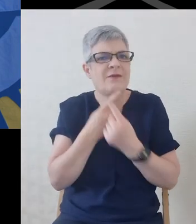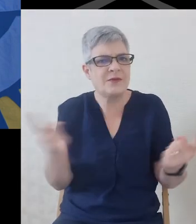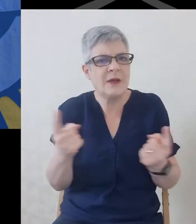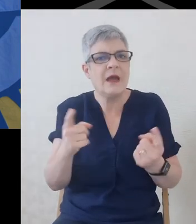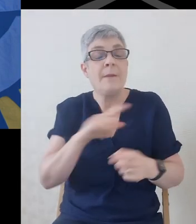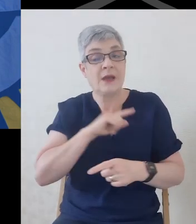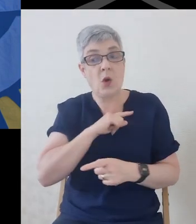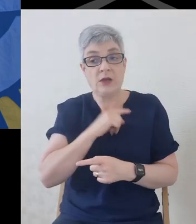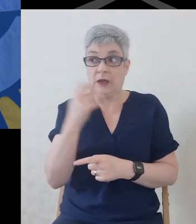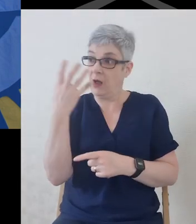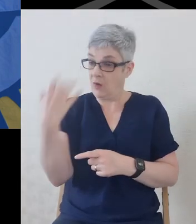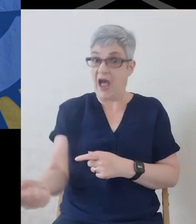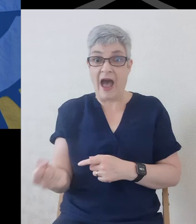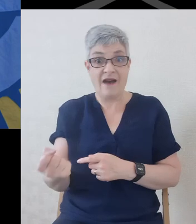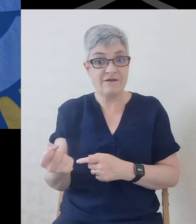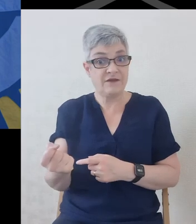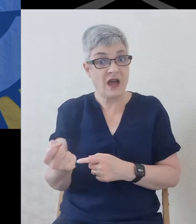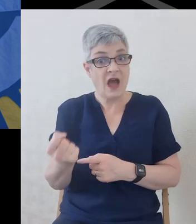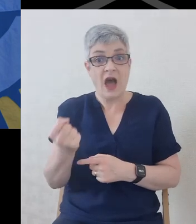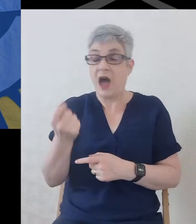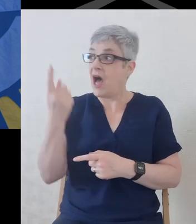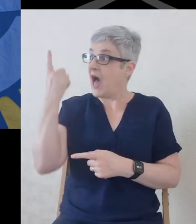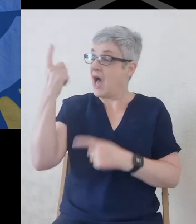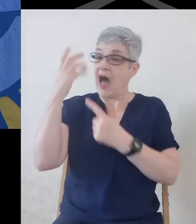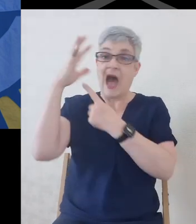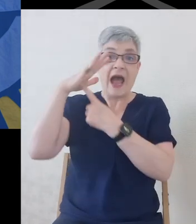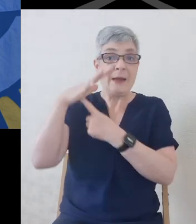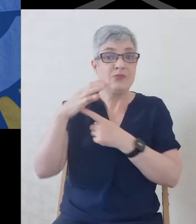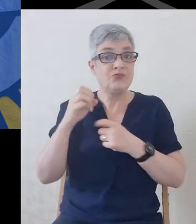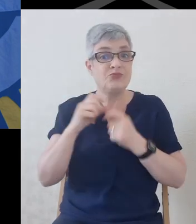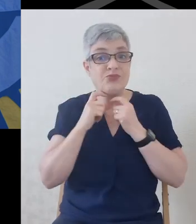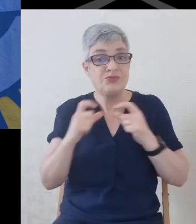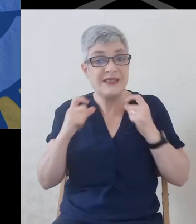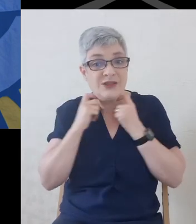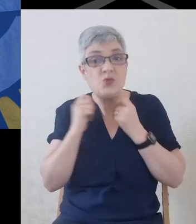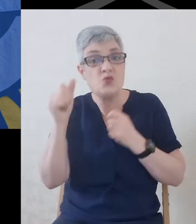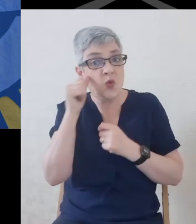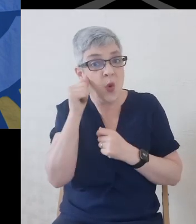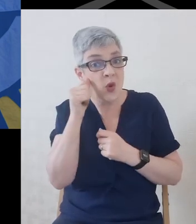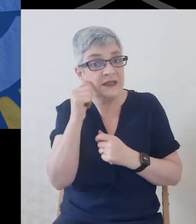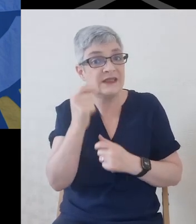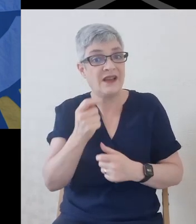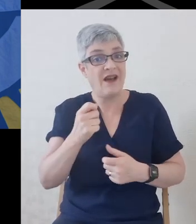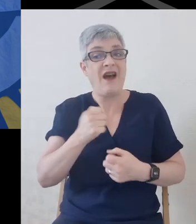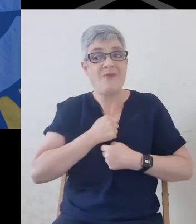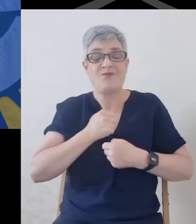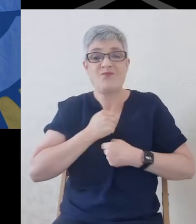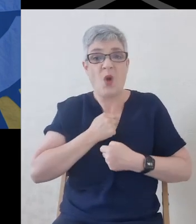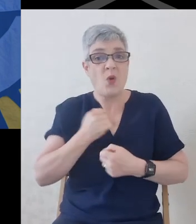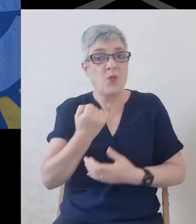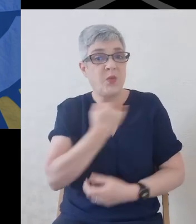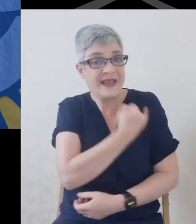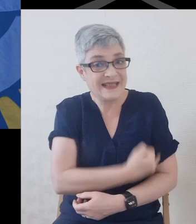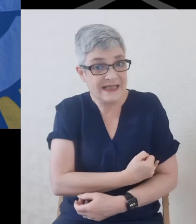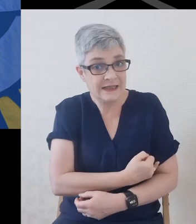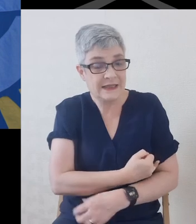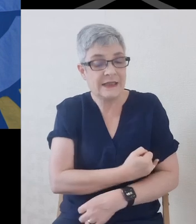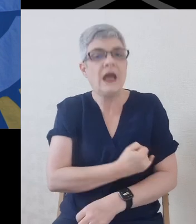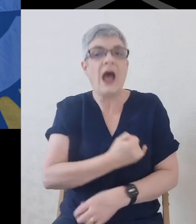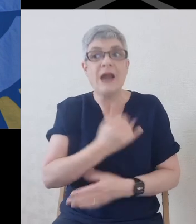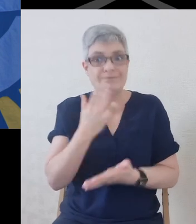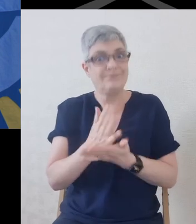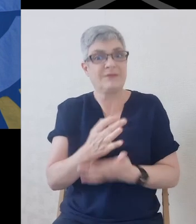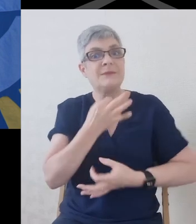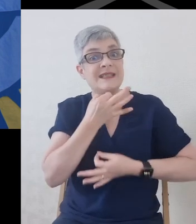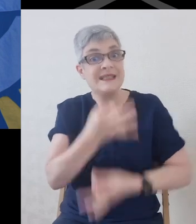who is unable to feel sympathy for our weaknesses, but we have one who has been tempted in every way, just as we